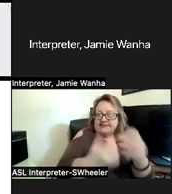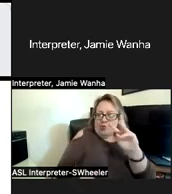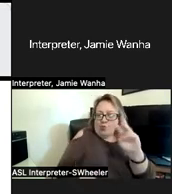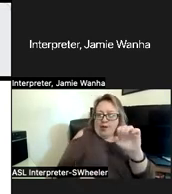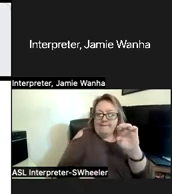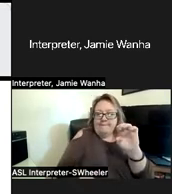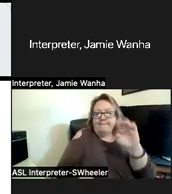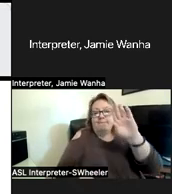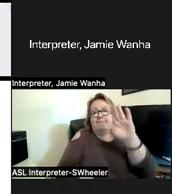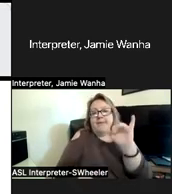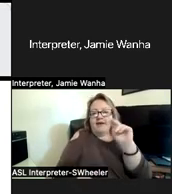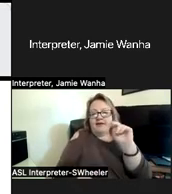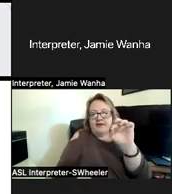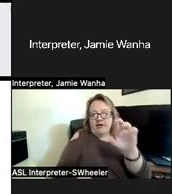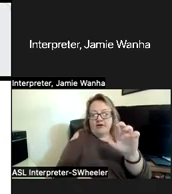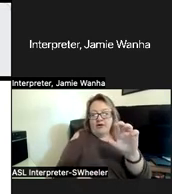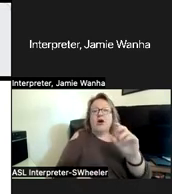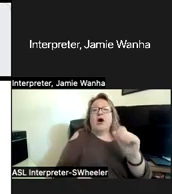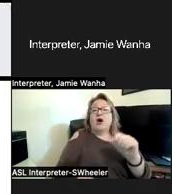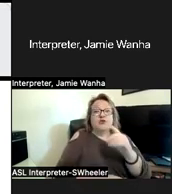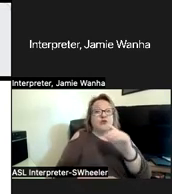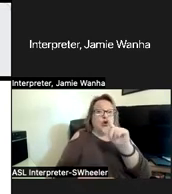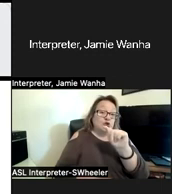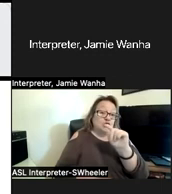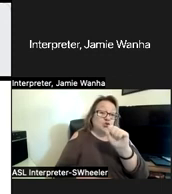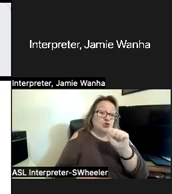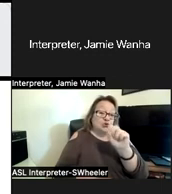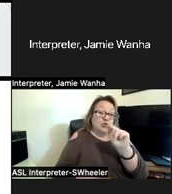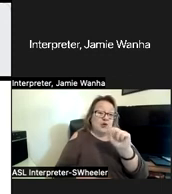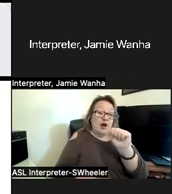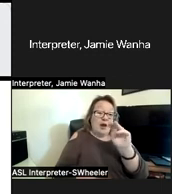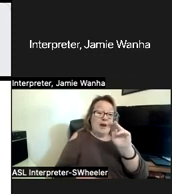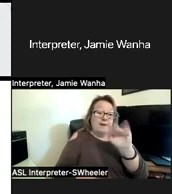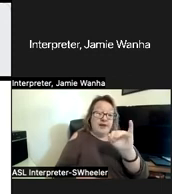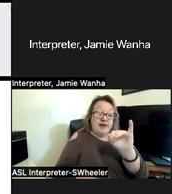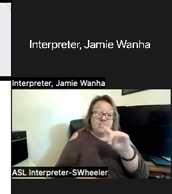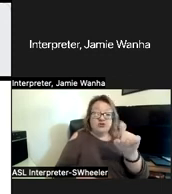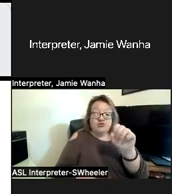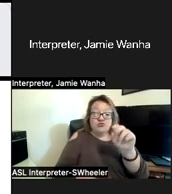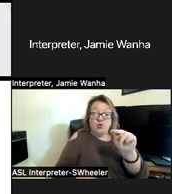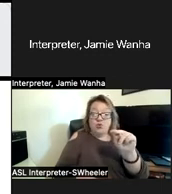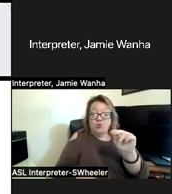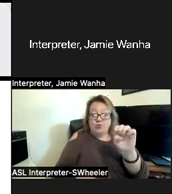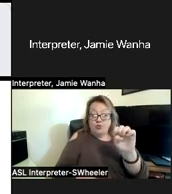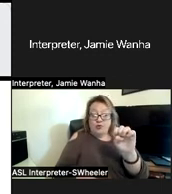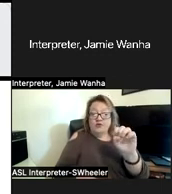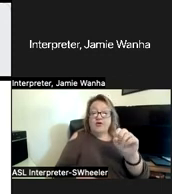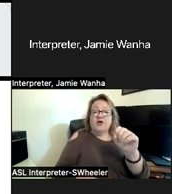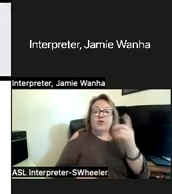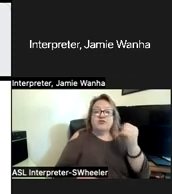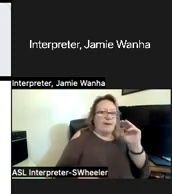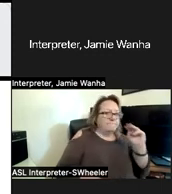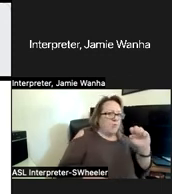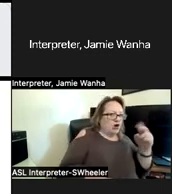support tsunami preparedness as well, tsunamizone.org for Tsunami Preparedness Week, which is in March coming